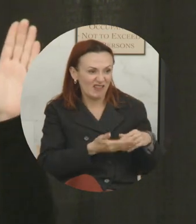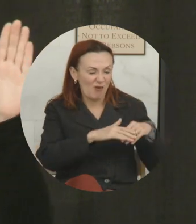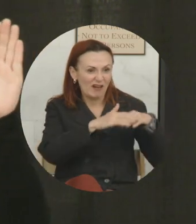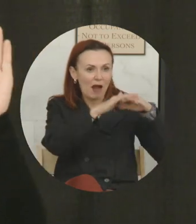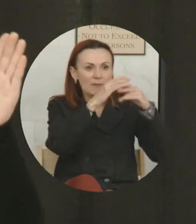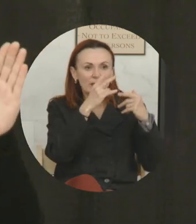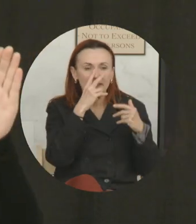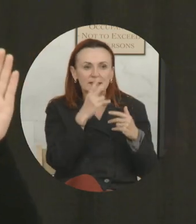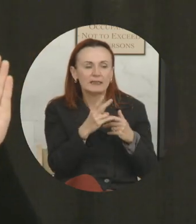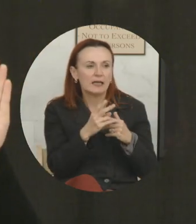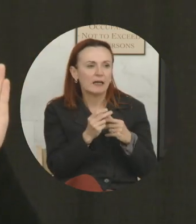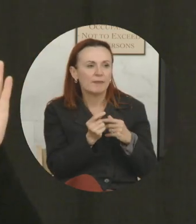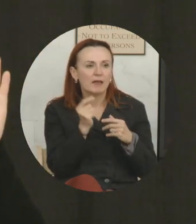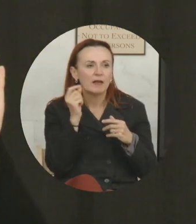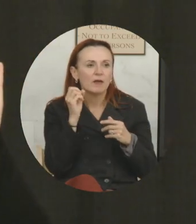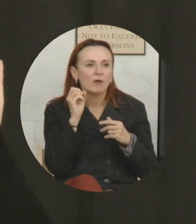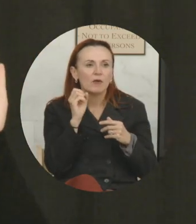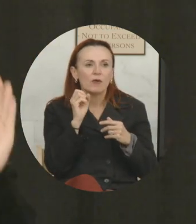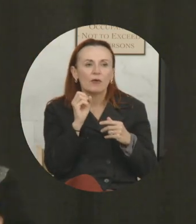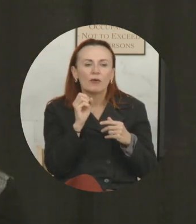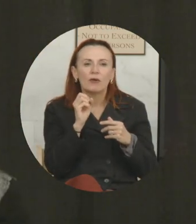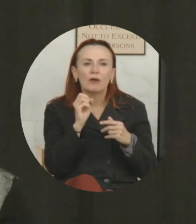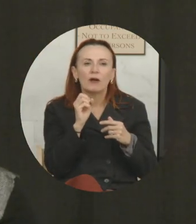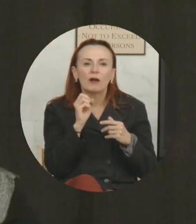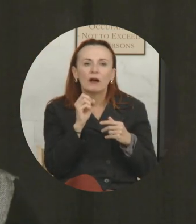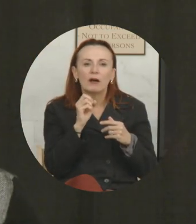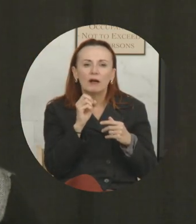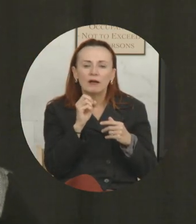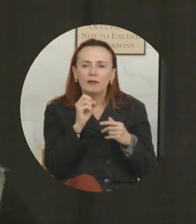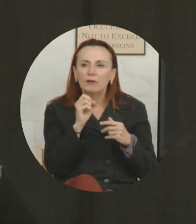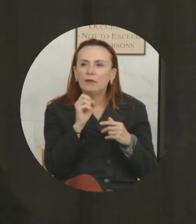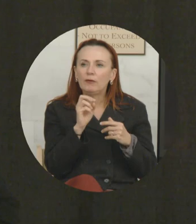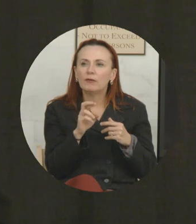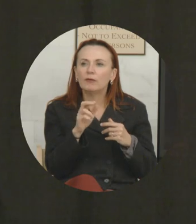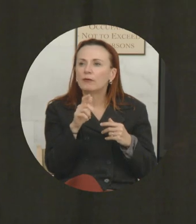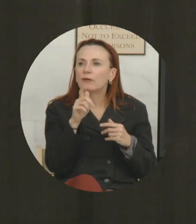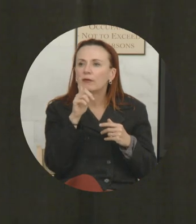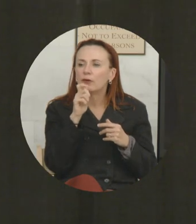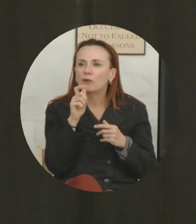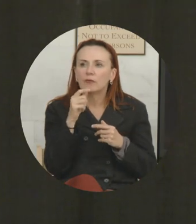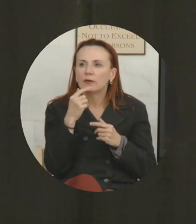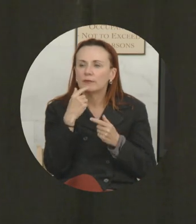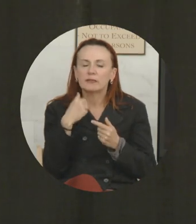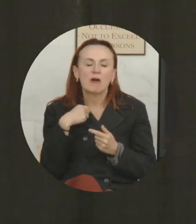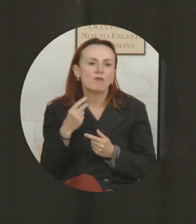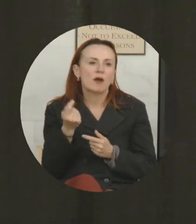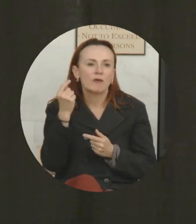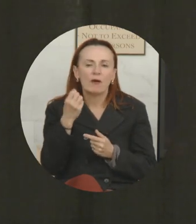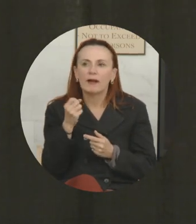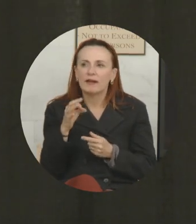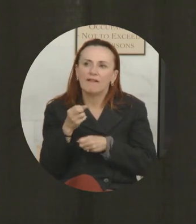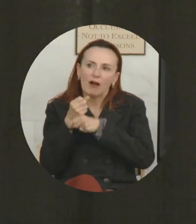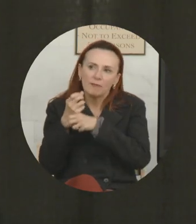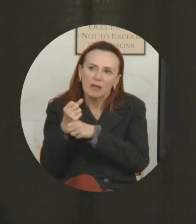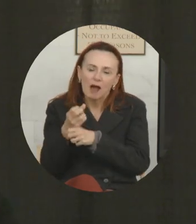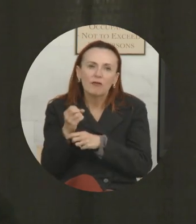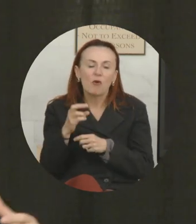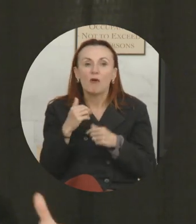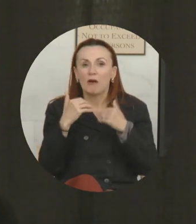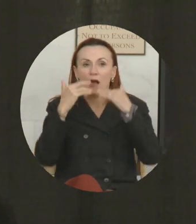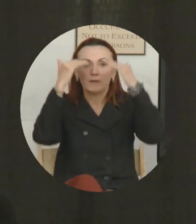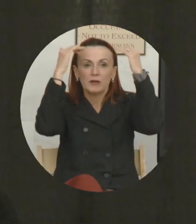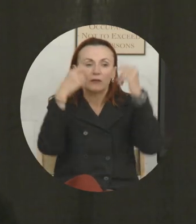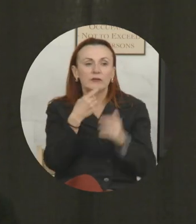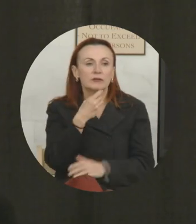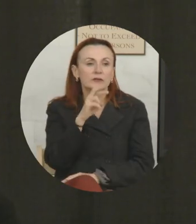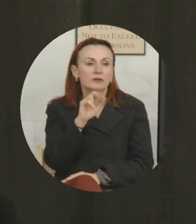gonna yell at you first if you don't get their email responded to, or is buried in grant paperwork, or has to